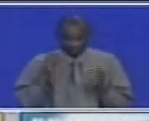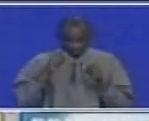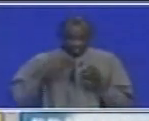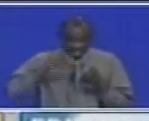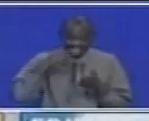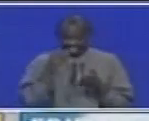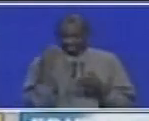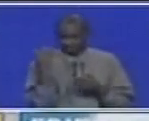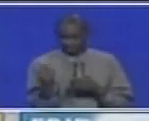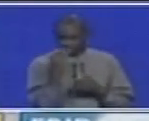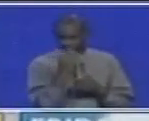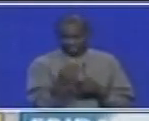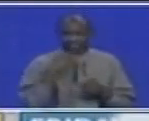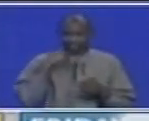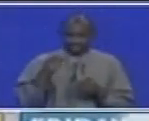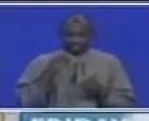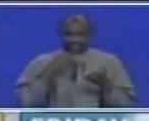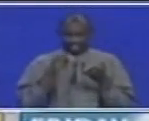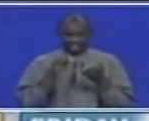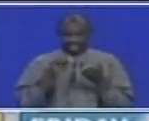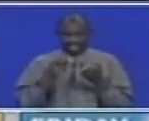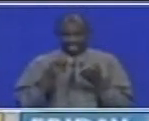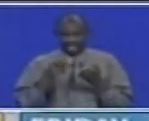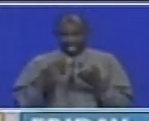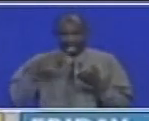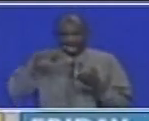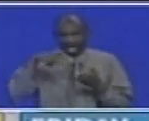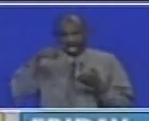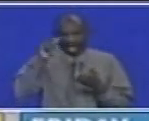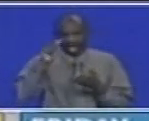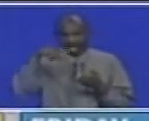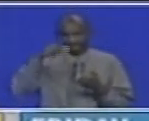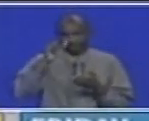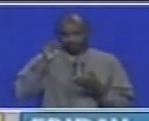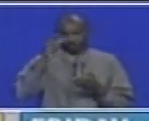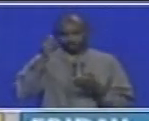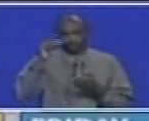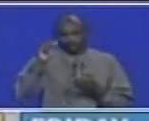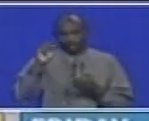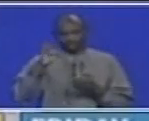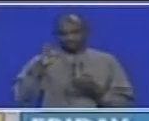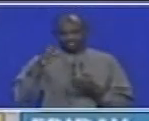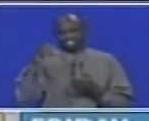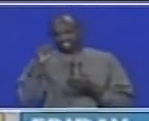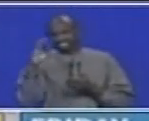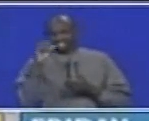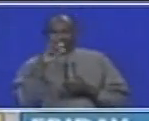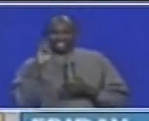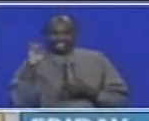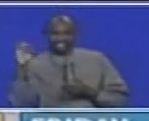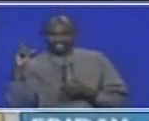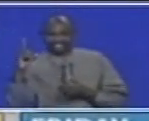the children recited the Apostles' Creed, or Apostles' Creed?